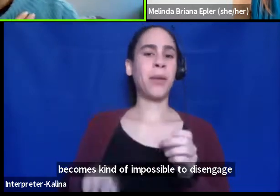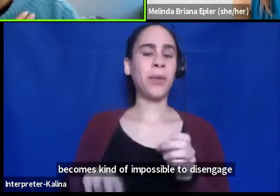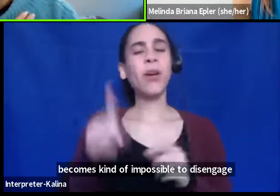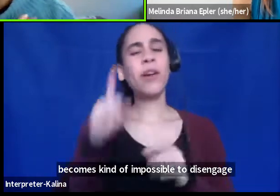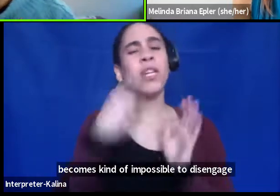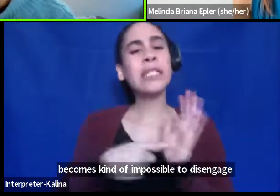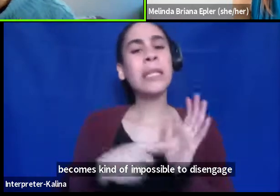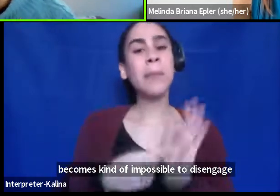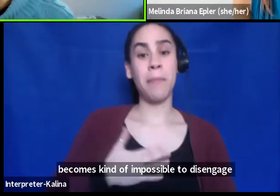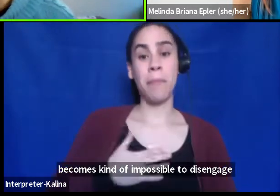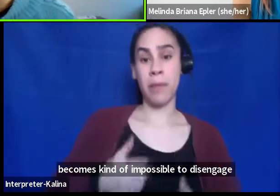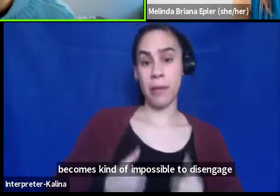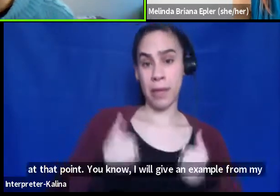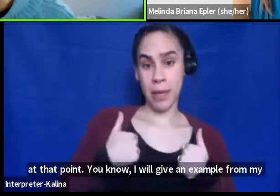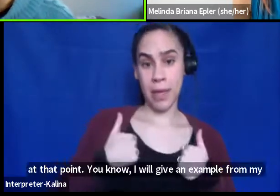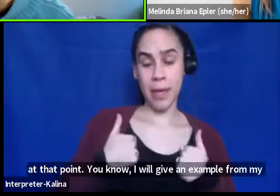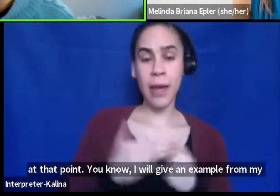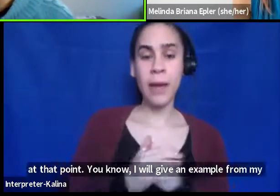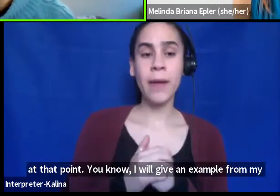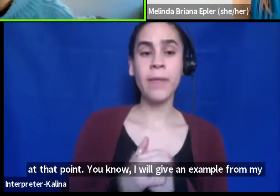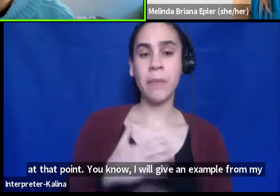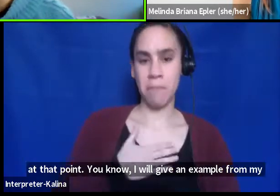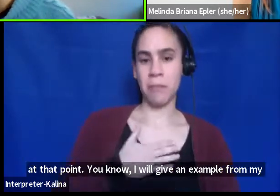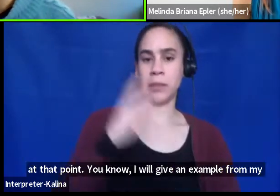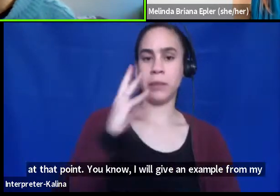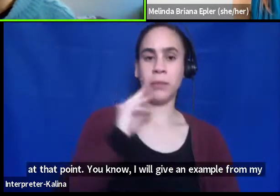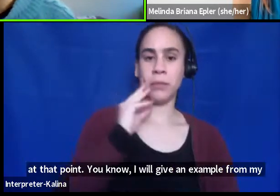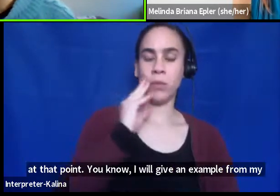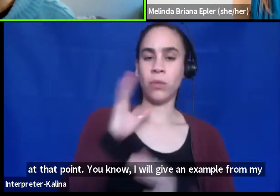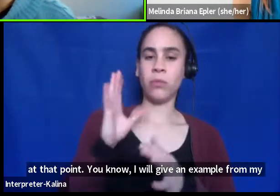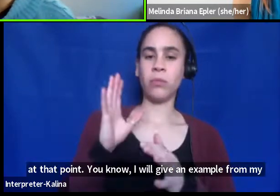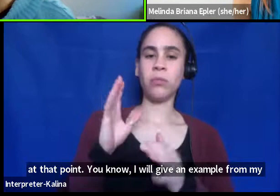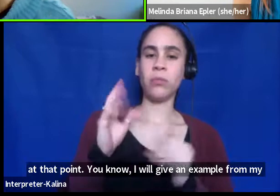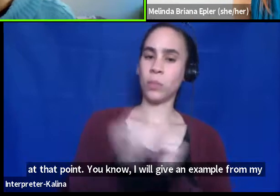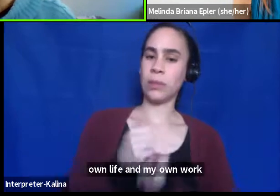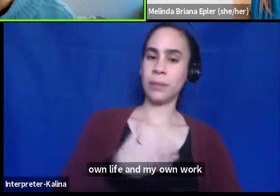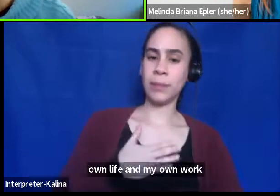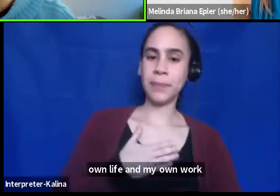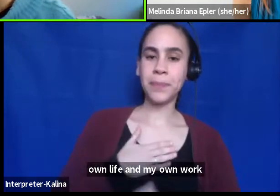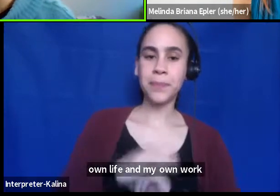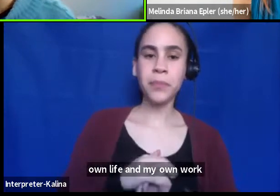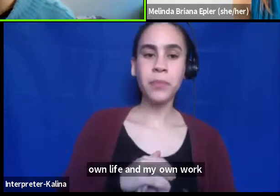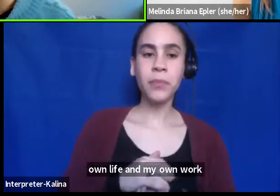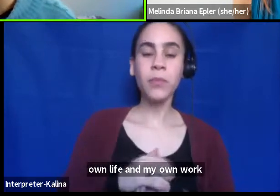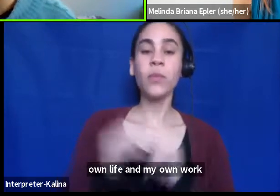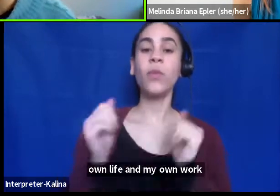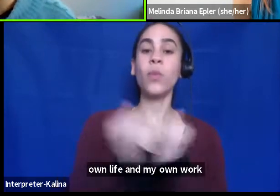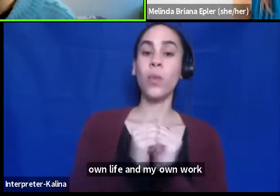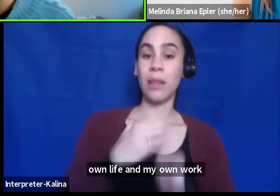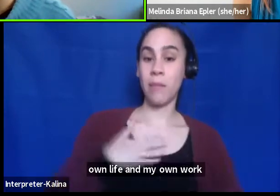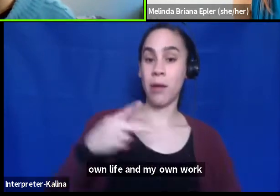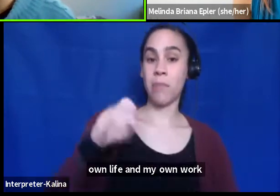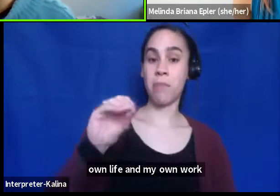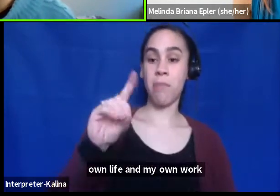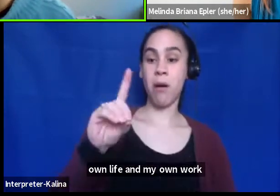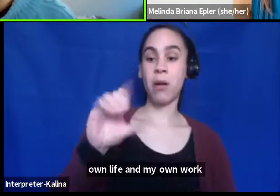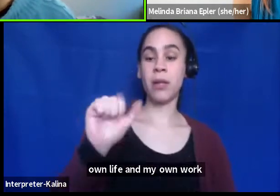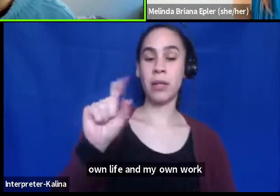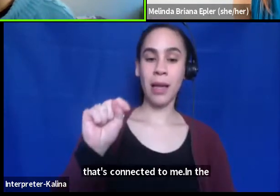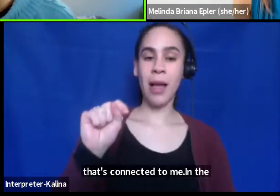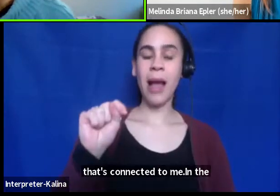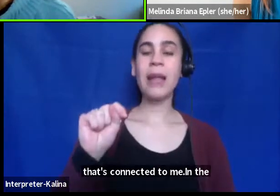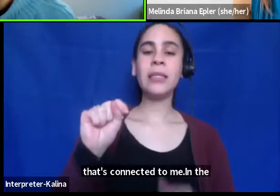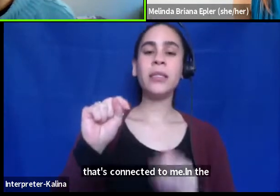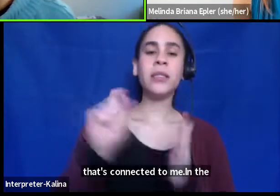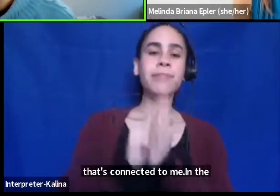and my own work that's connected to me. So in the Demystifying Diversity podcast, I did a series of